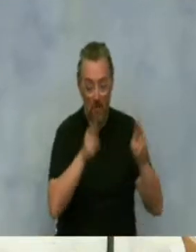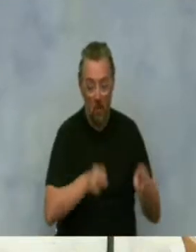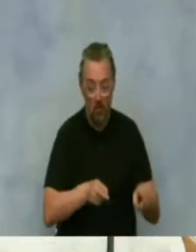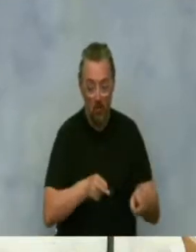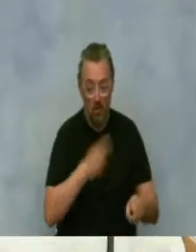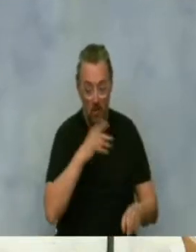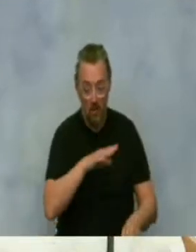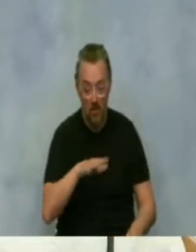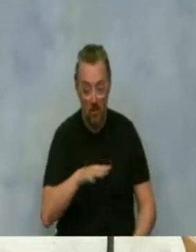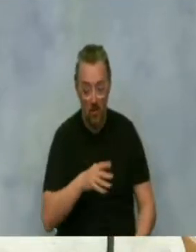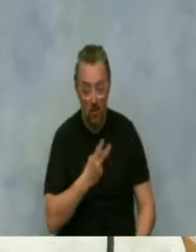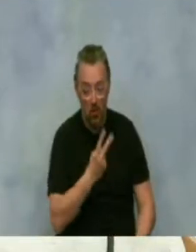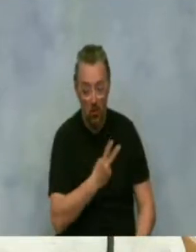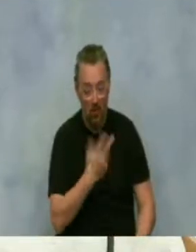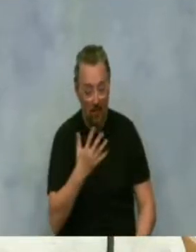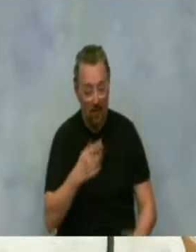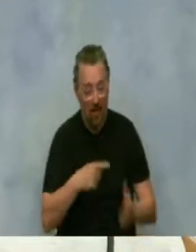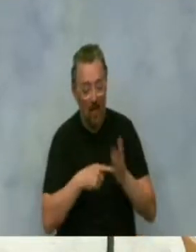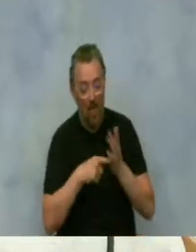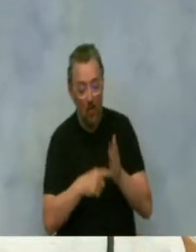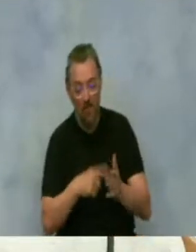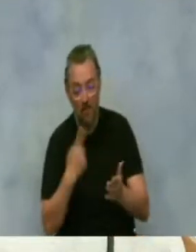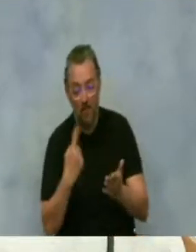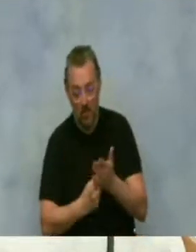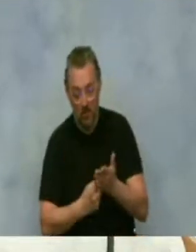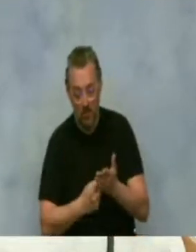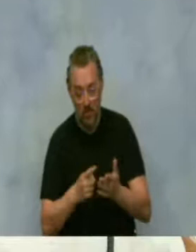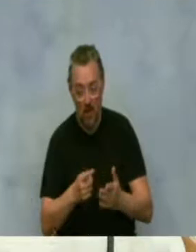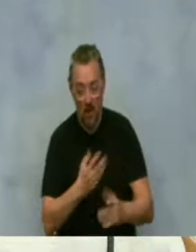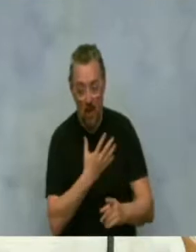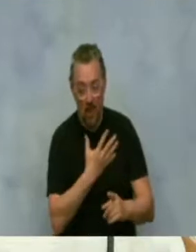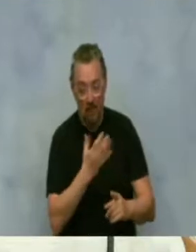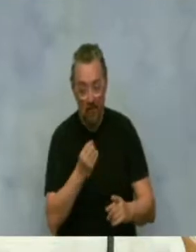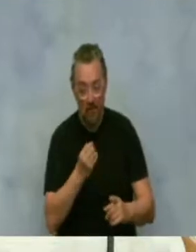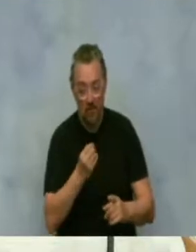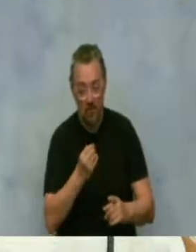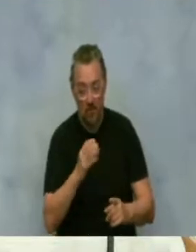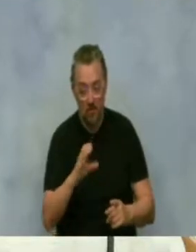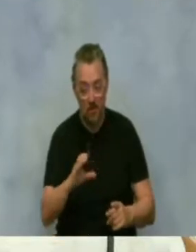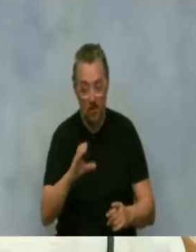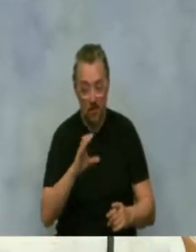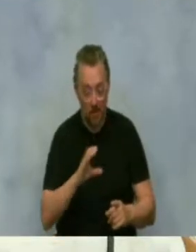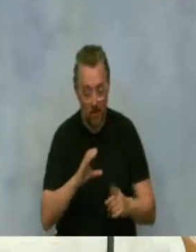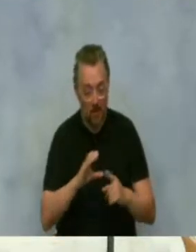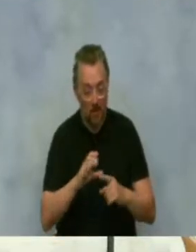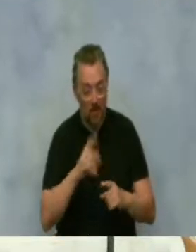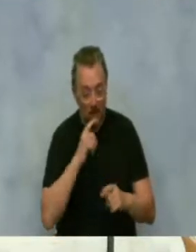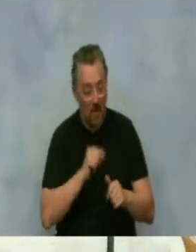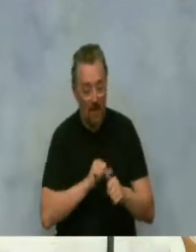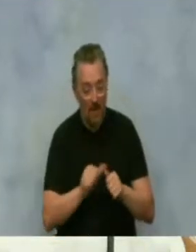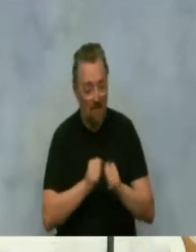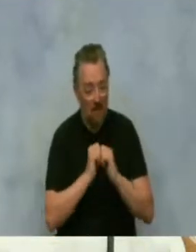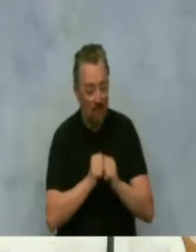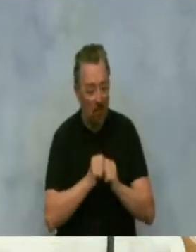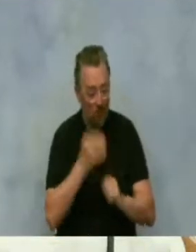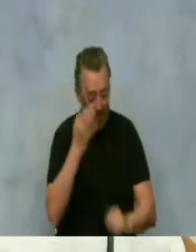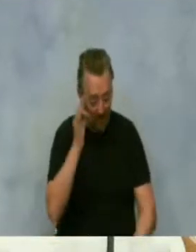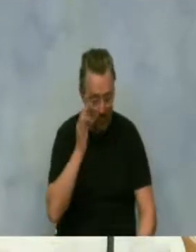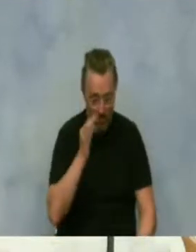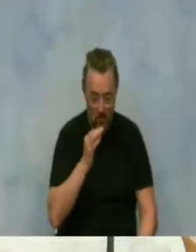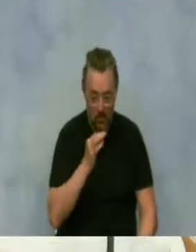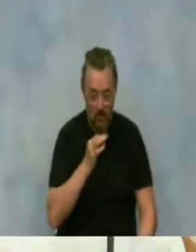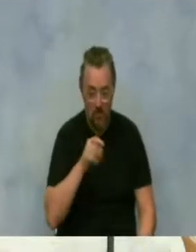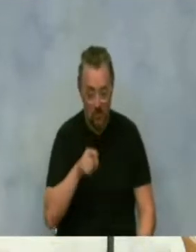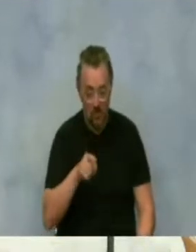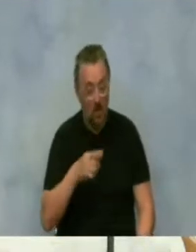estimated at around £25,000, the £500 per annum still provides best value to the council. It's